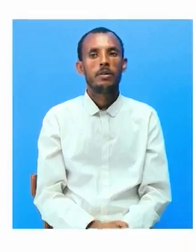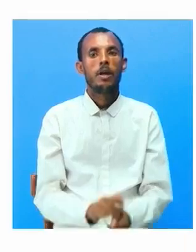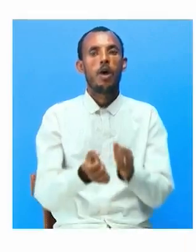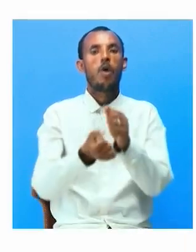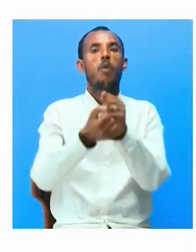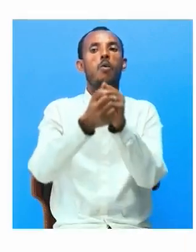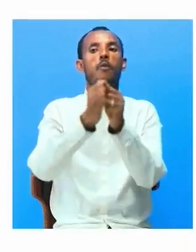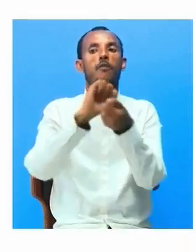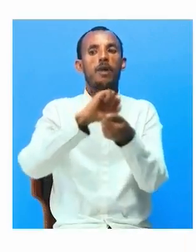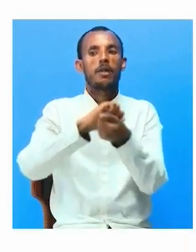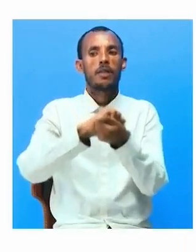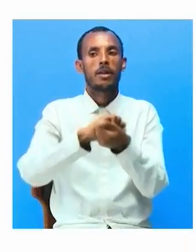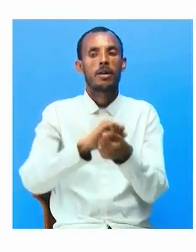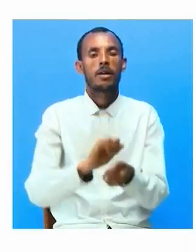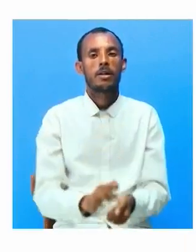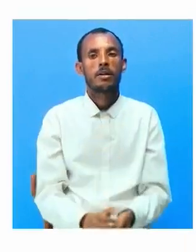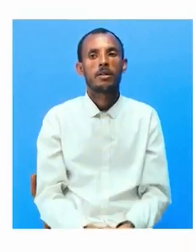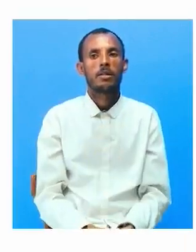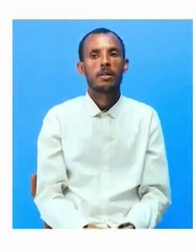converting